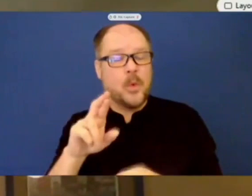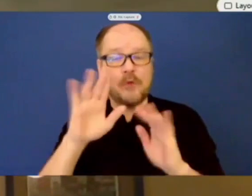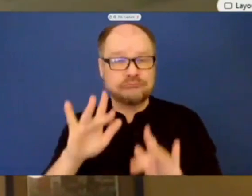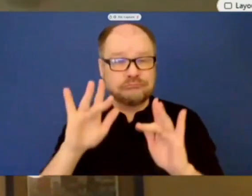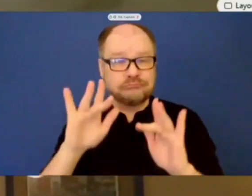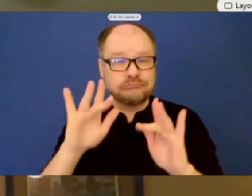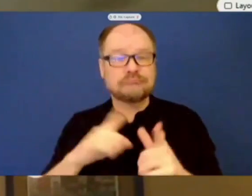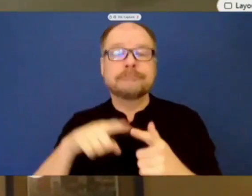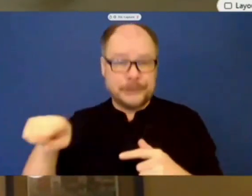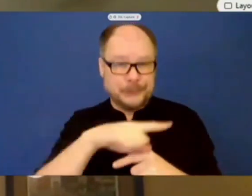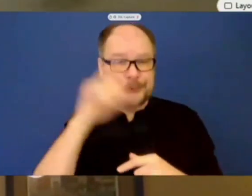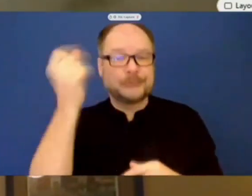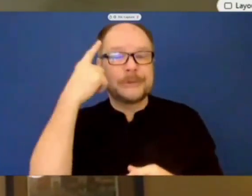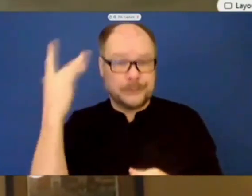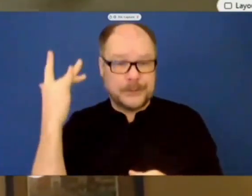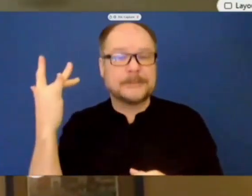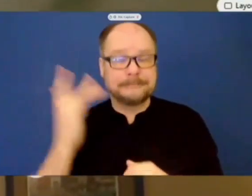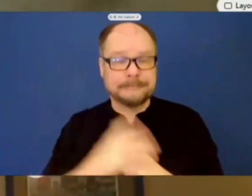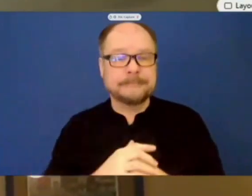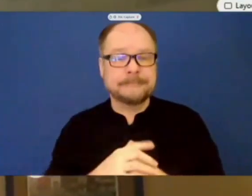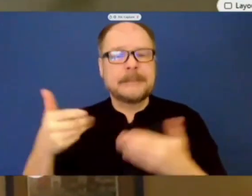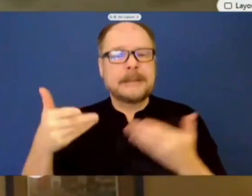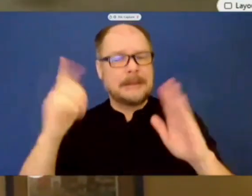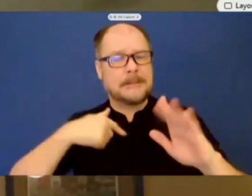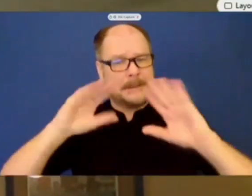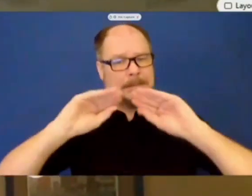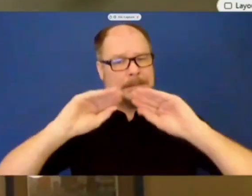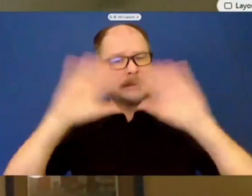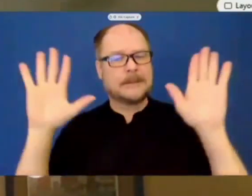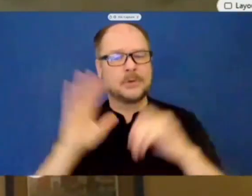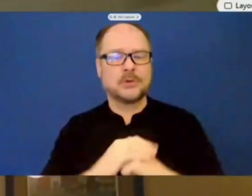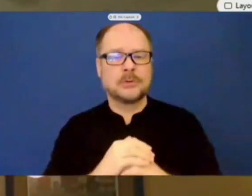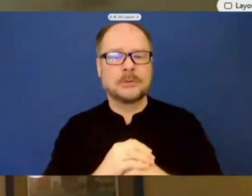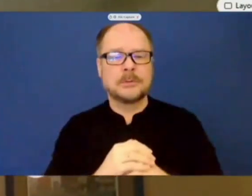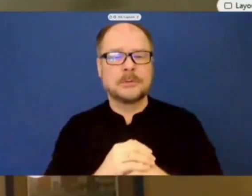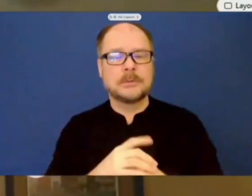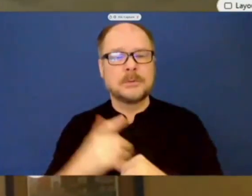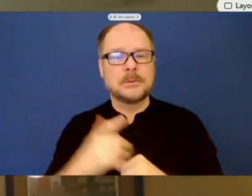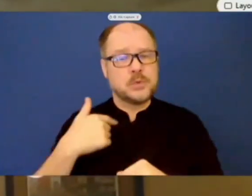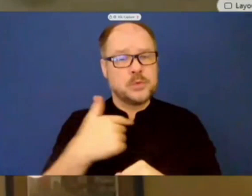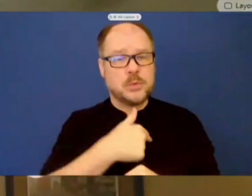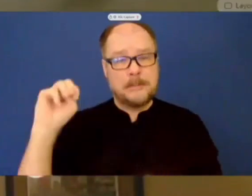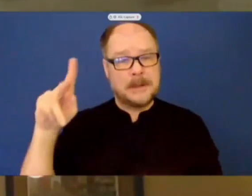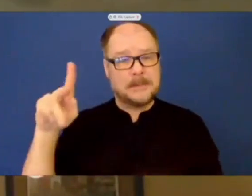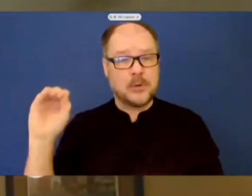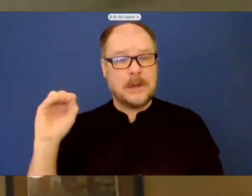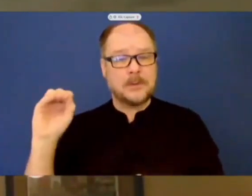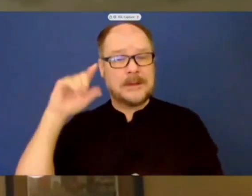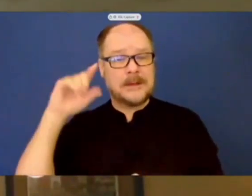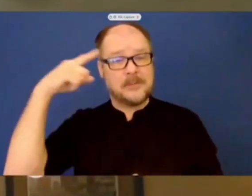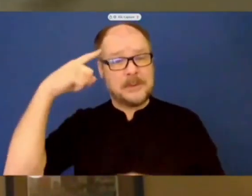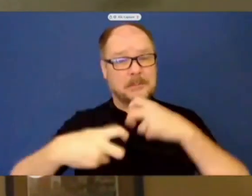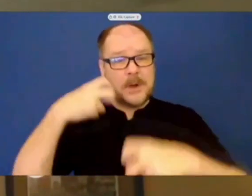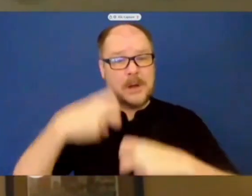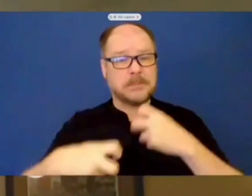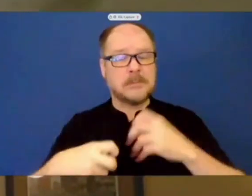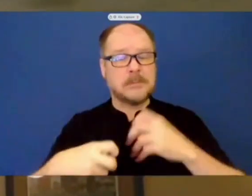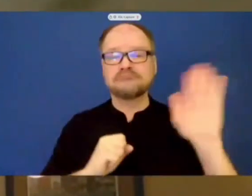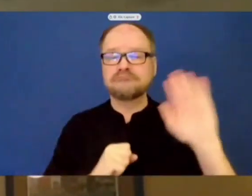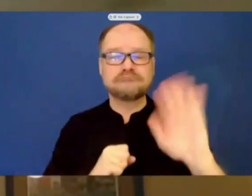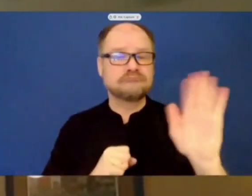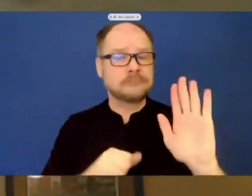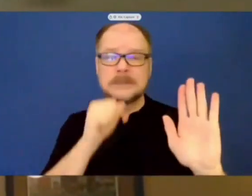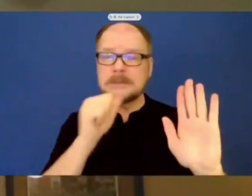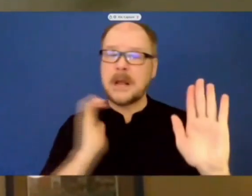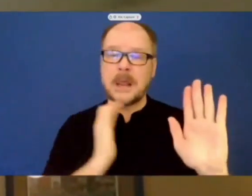why. Let me be clear that this is not a Mecklenburg County problem. This is a community problem. At a time